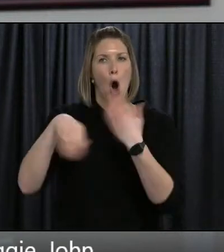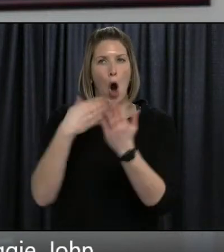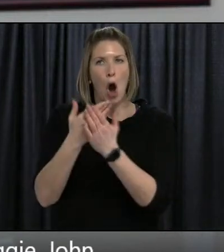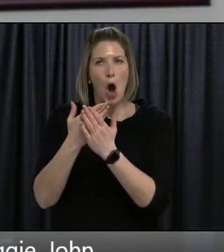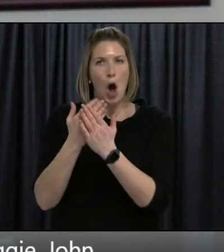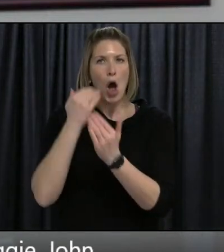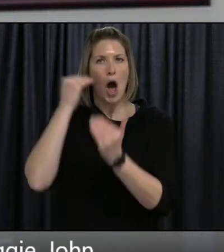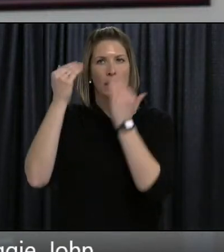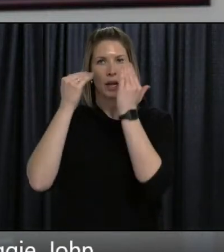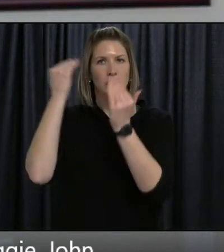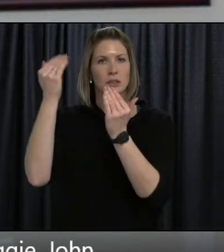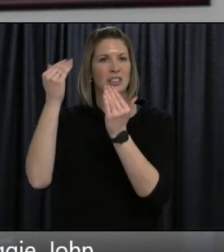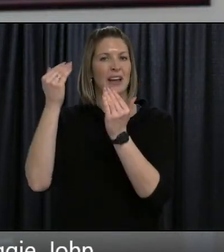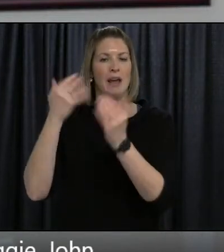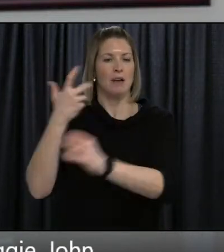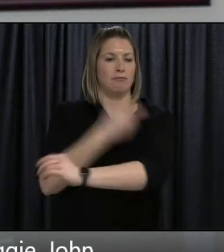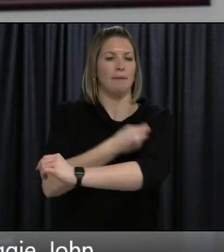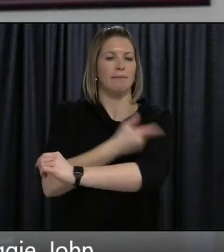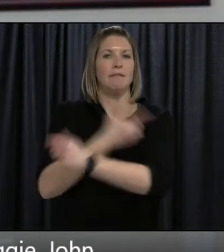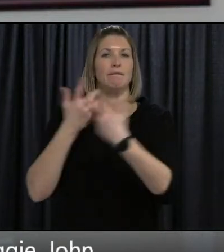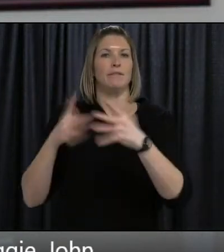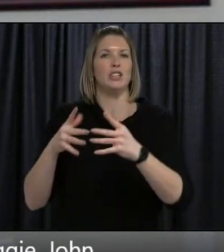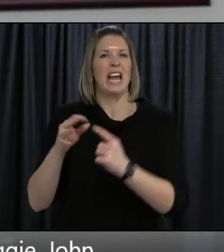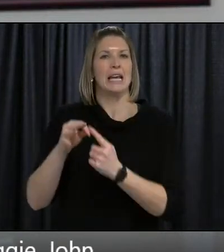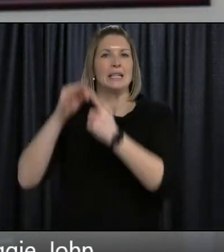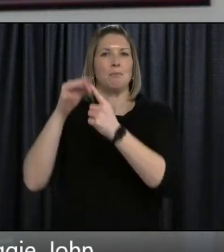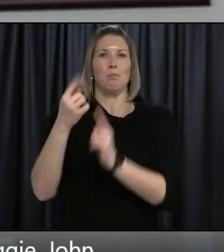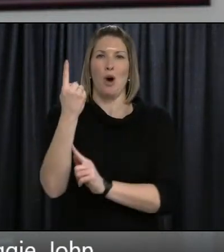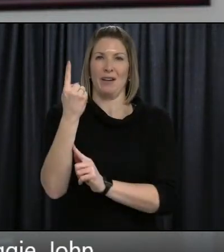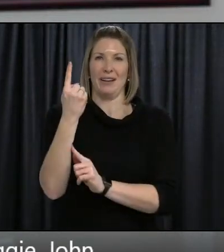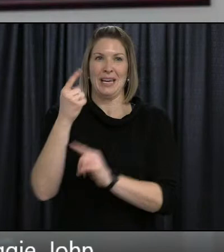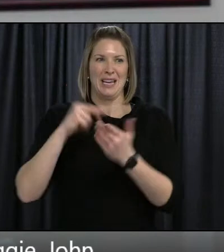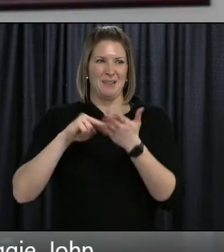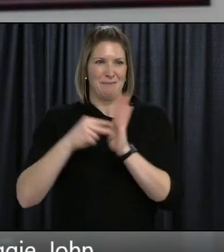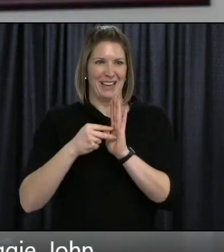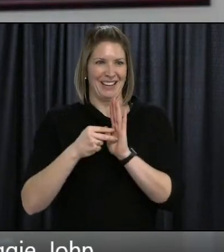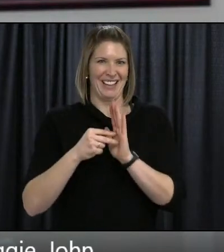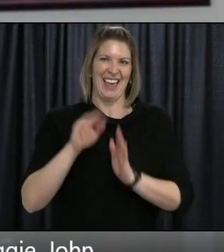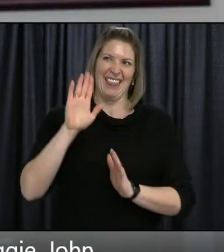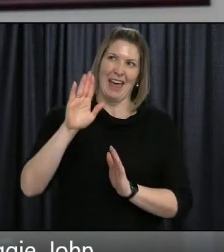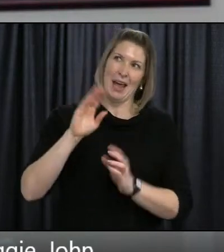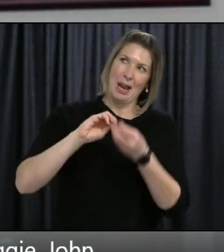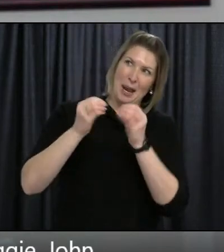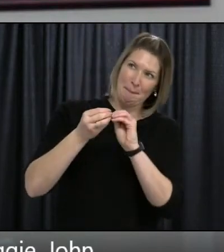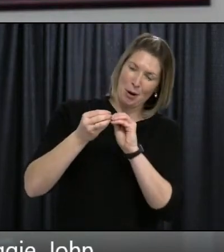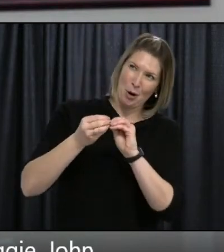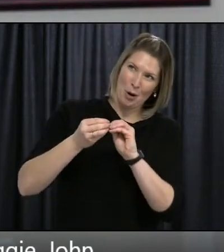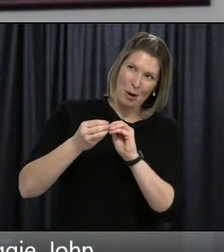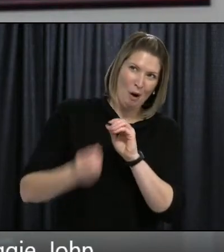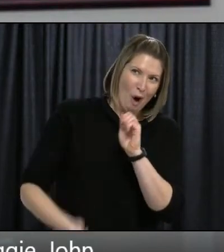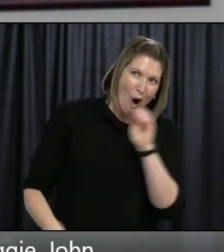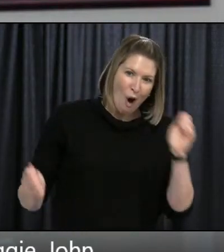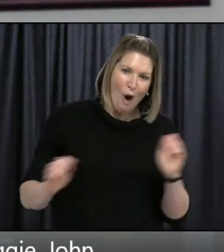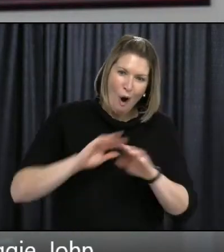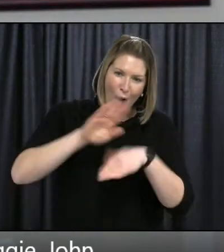percentage, but he wrote that he felt that this was the highest in the world for any community, and was really, even through the email,